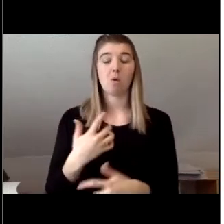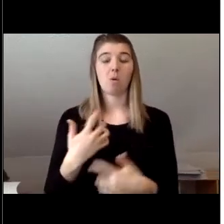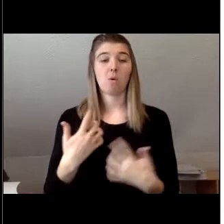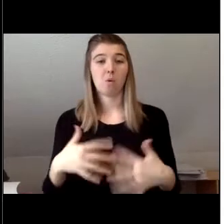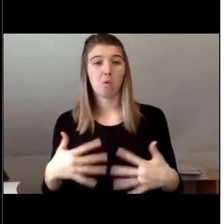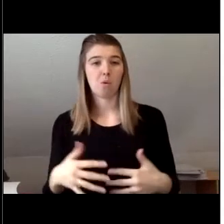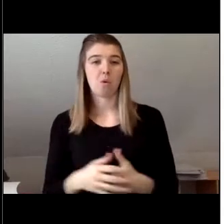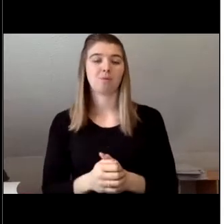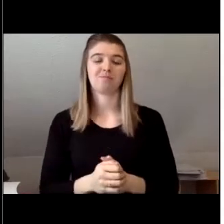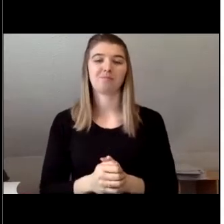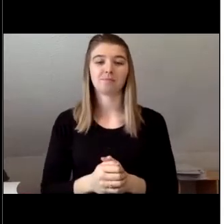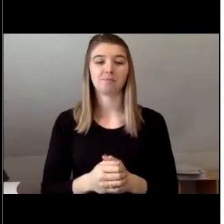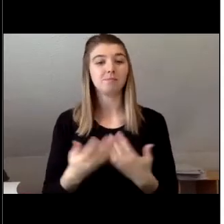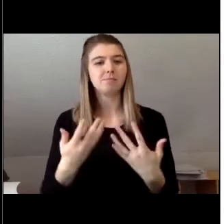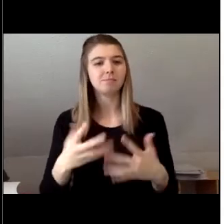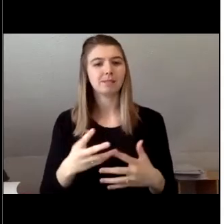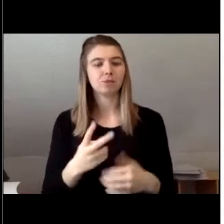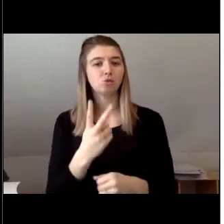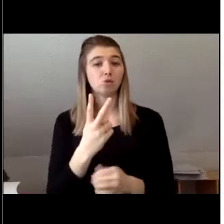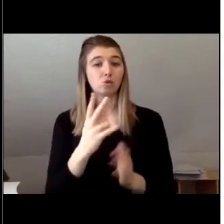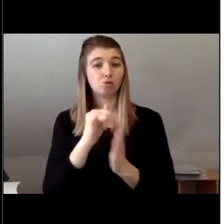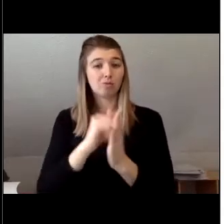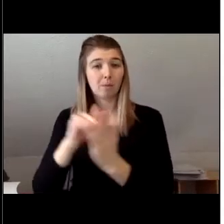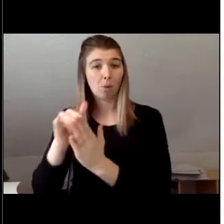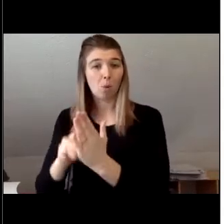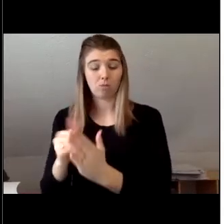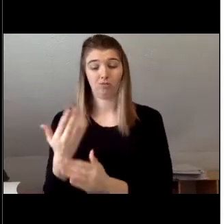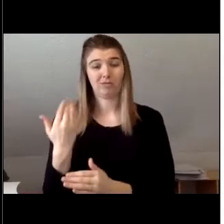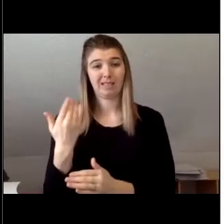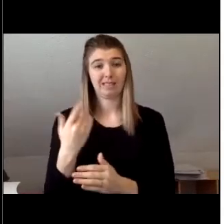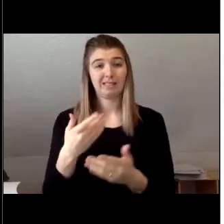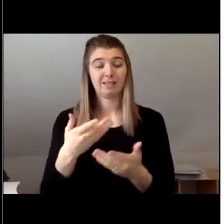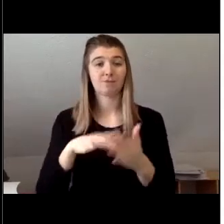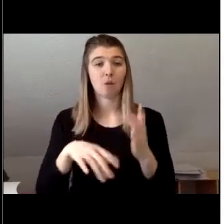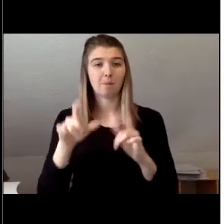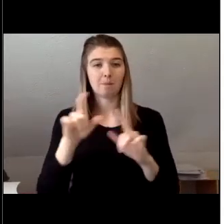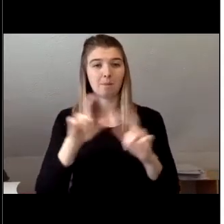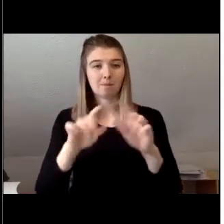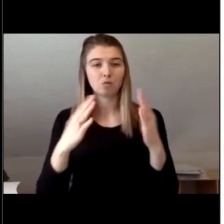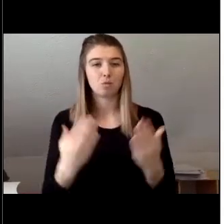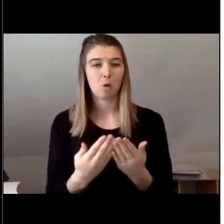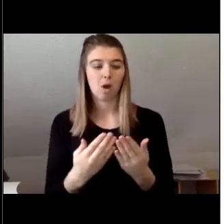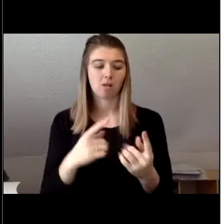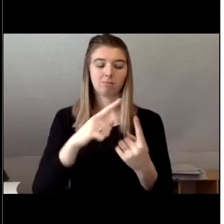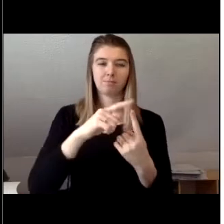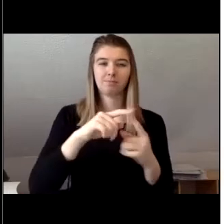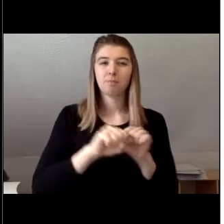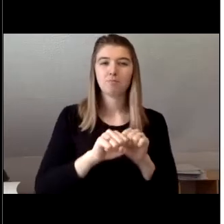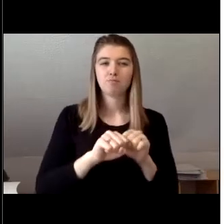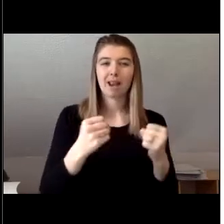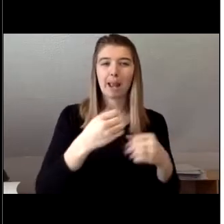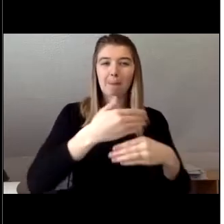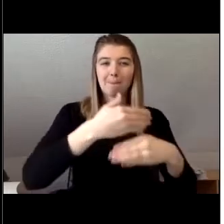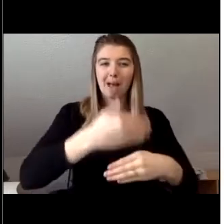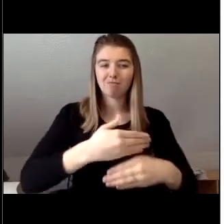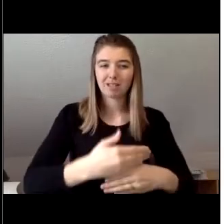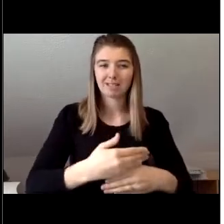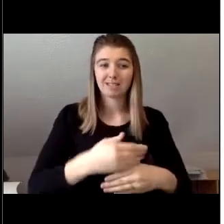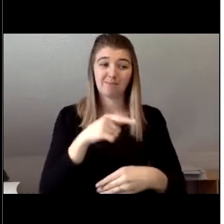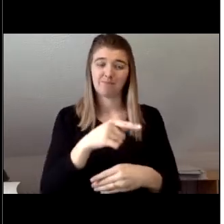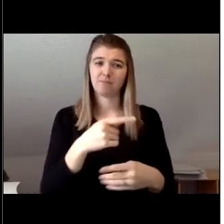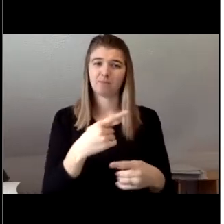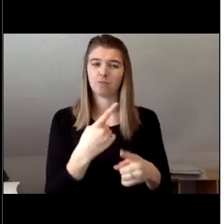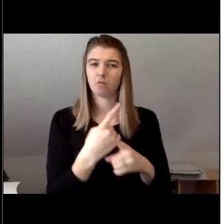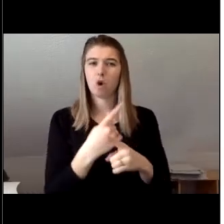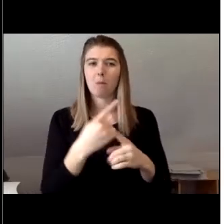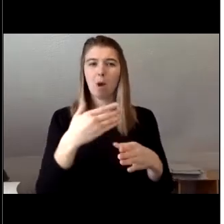me was their Breaking the Barriers report, which talks about toxic workplace cultures and particularly sexual harassment and other kinds